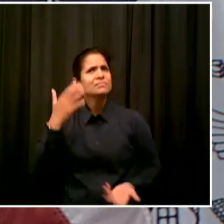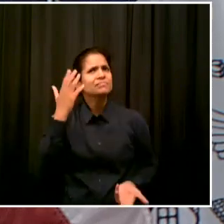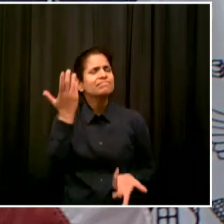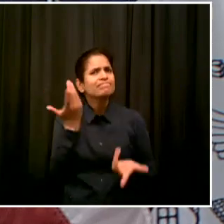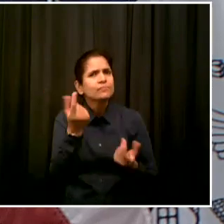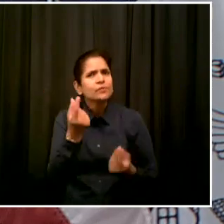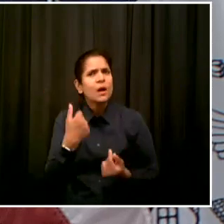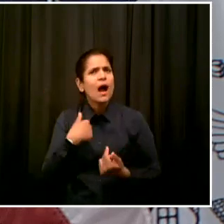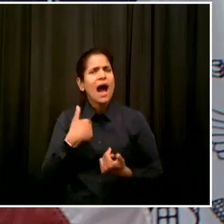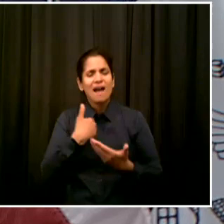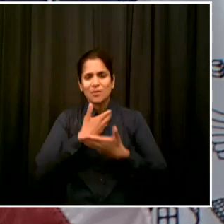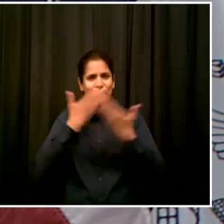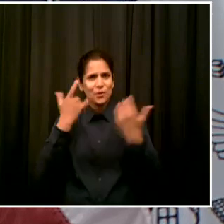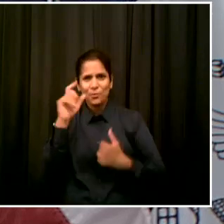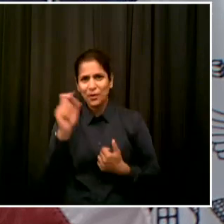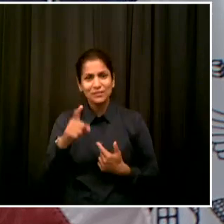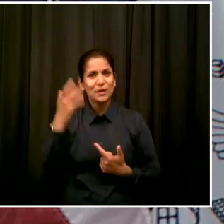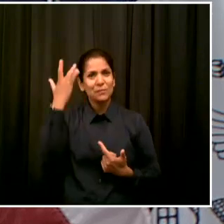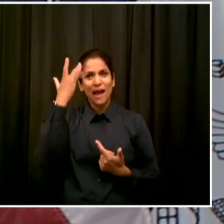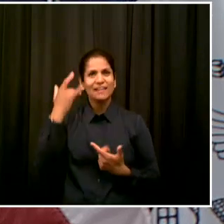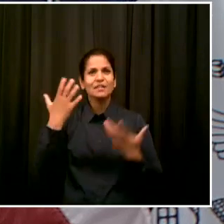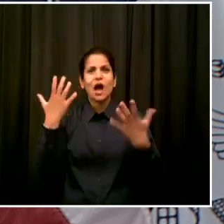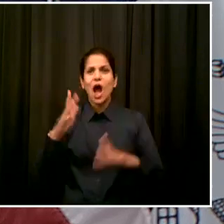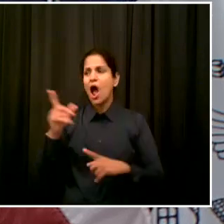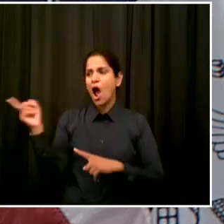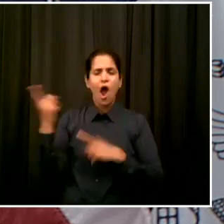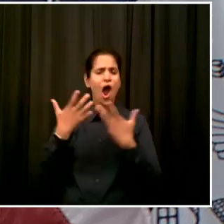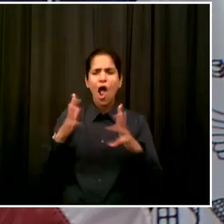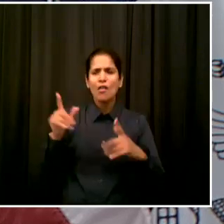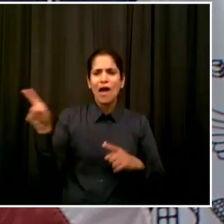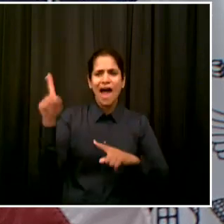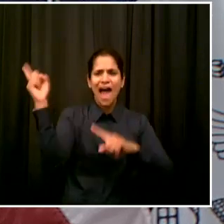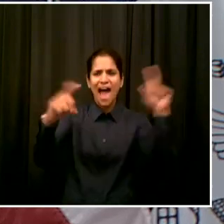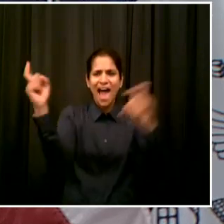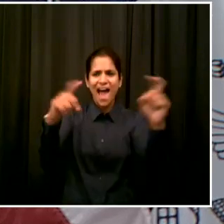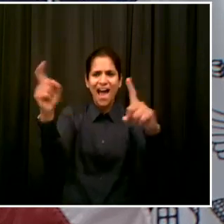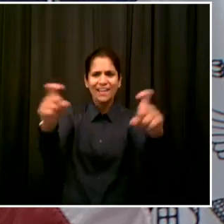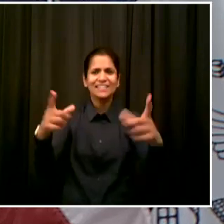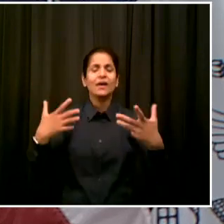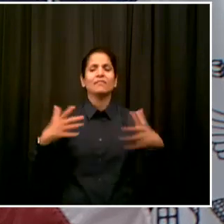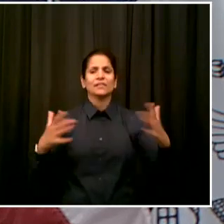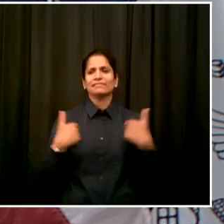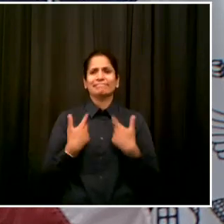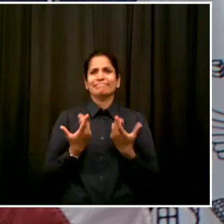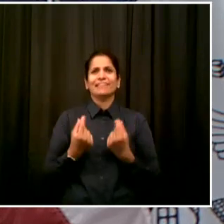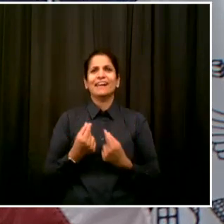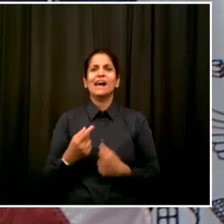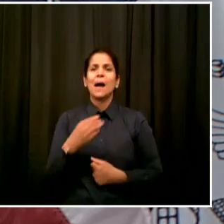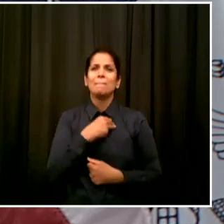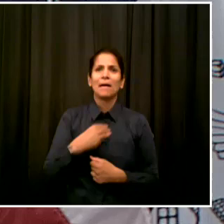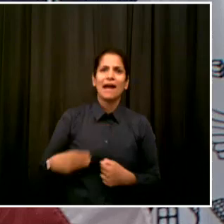gentleman, and we will give your space to someone else. Next, we have Shant from the Daily News.